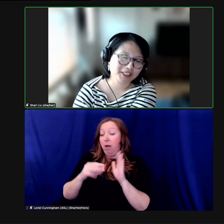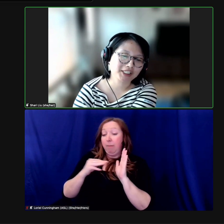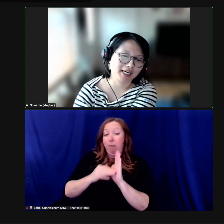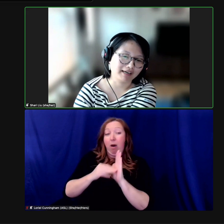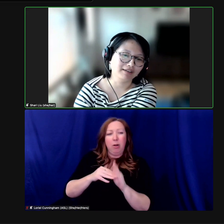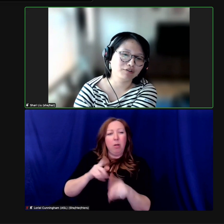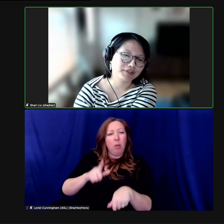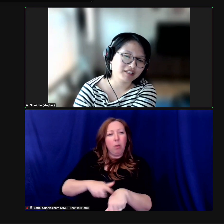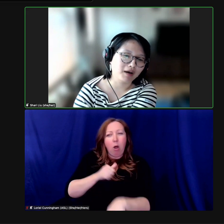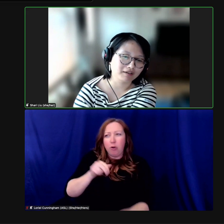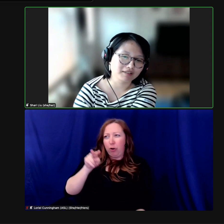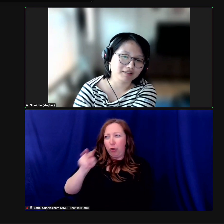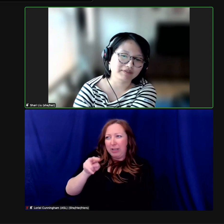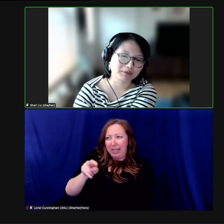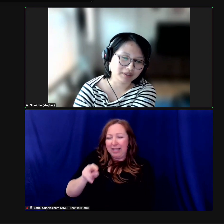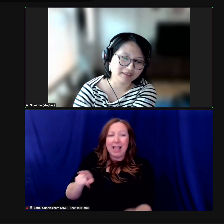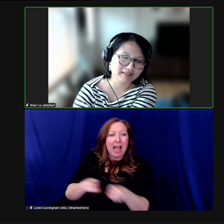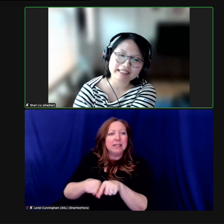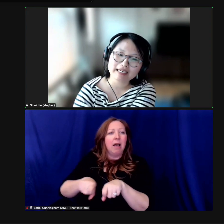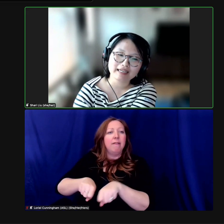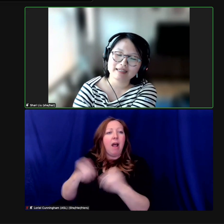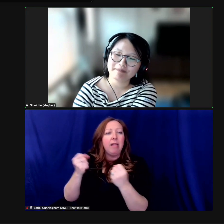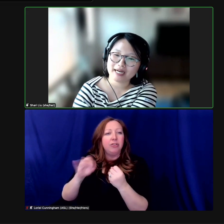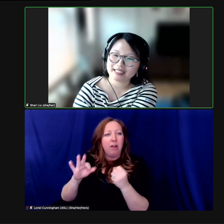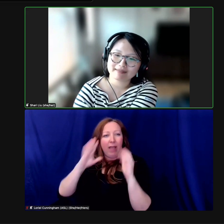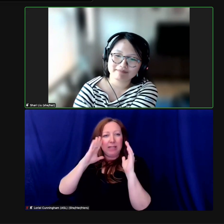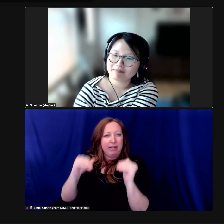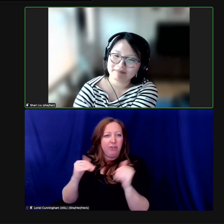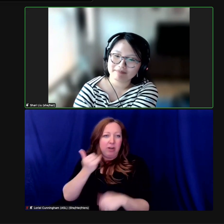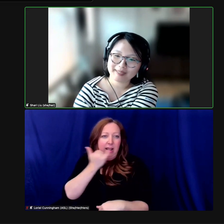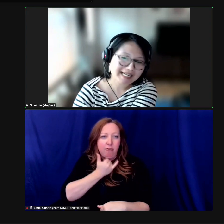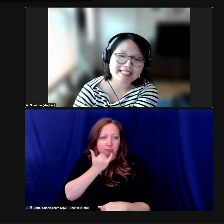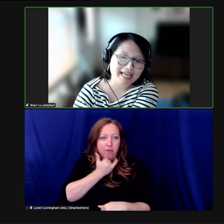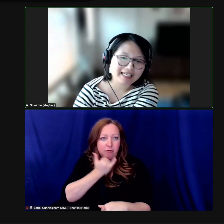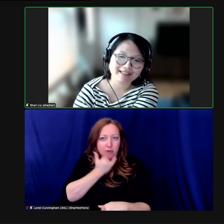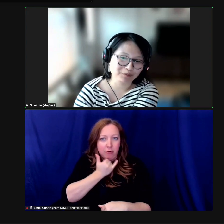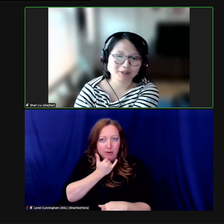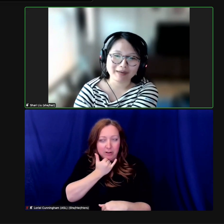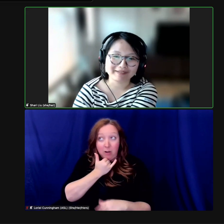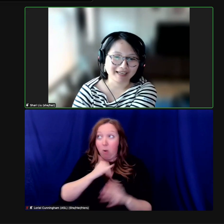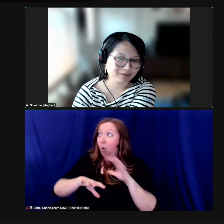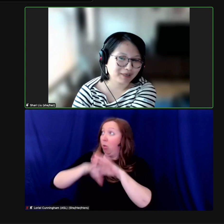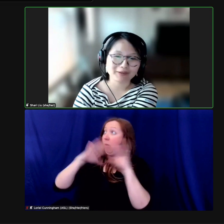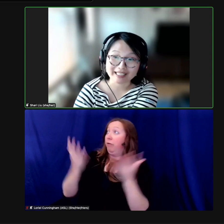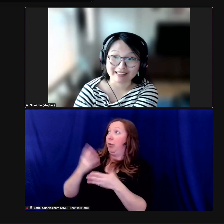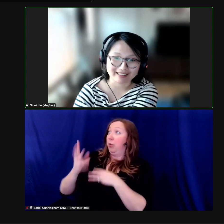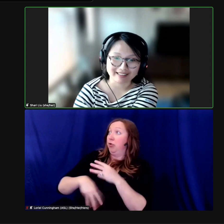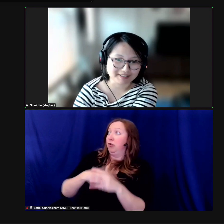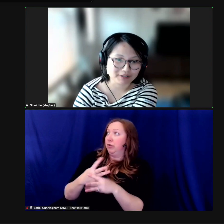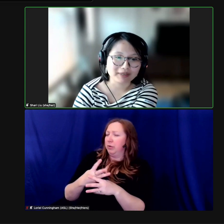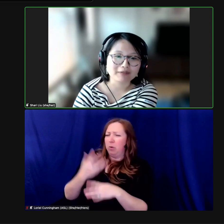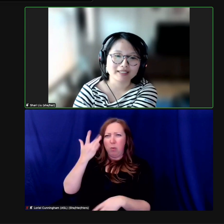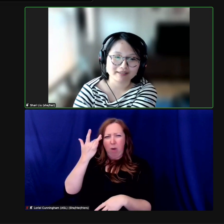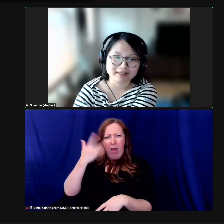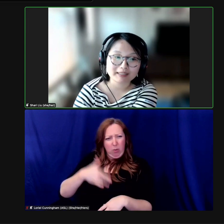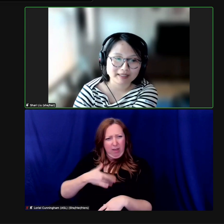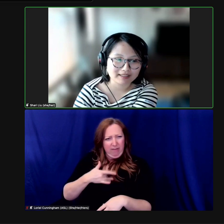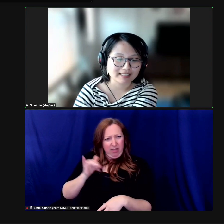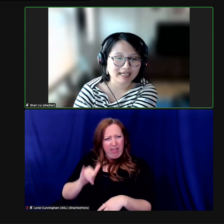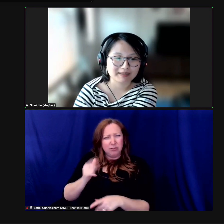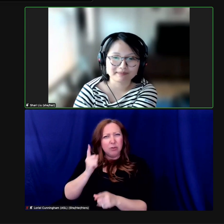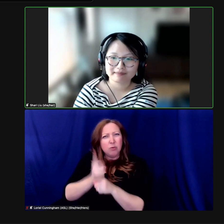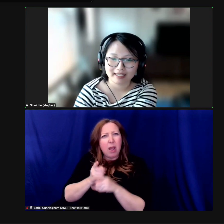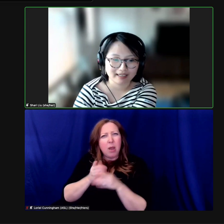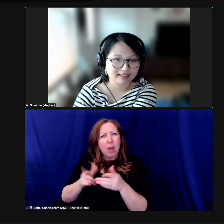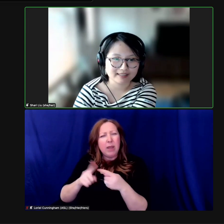as prediction error over these models of the world. But can I say anything more about that? Why do I think that is the right way to think about